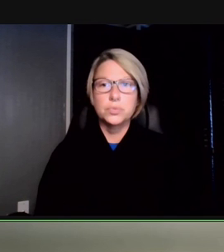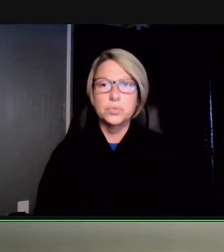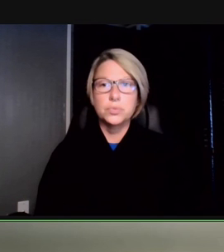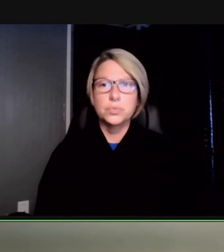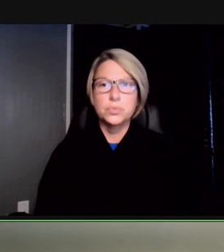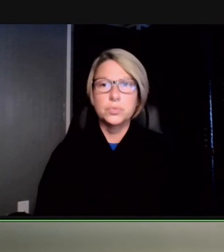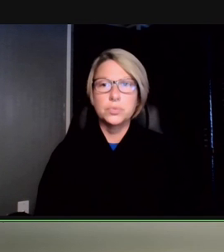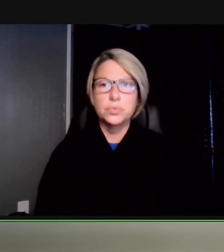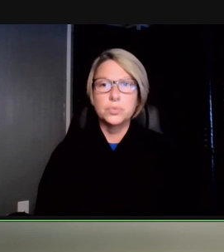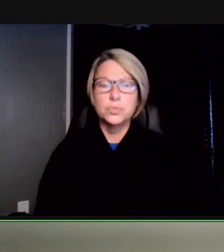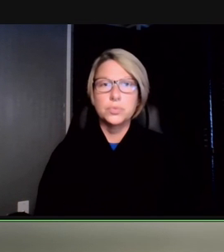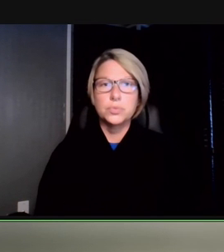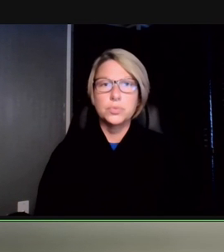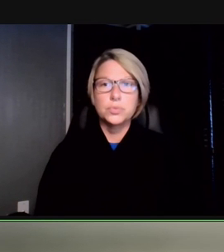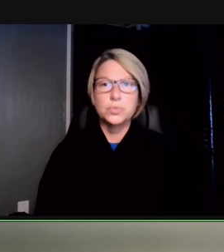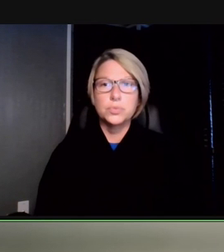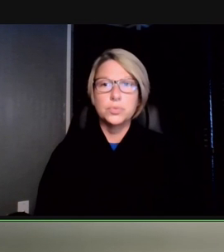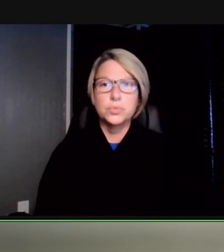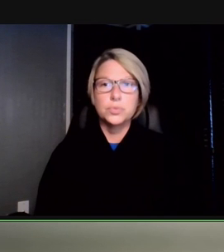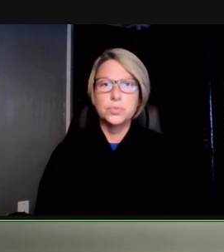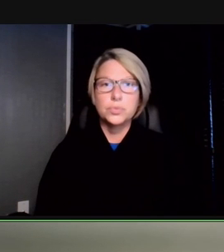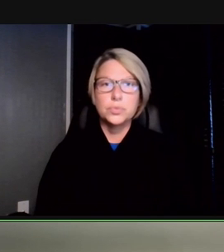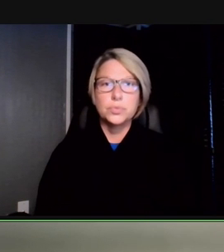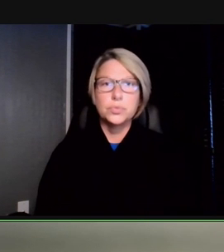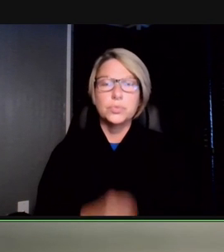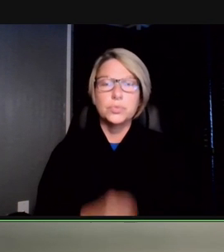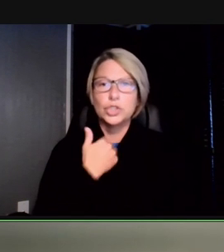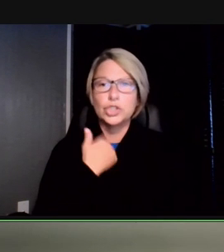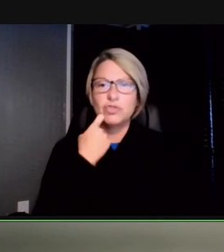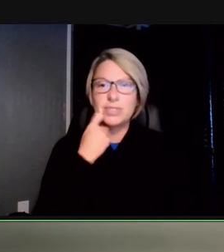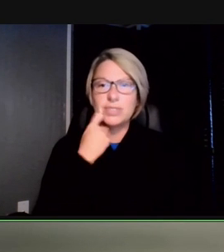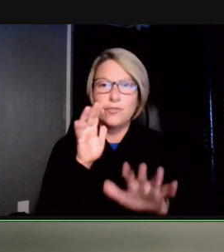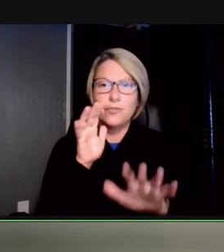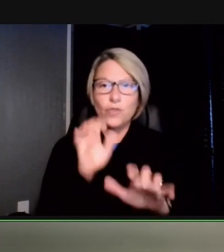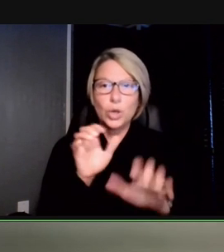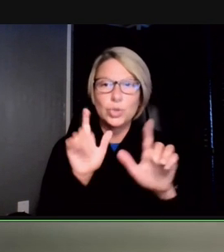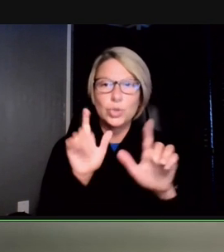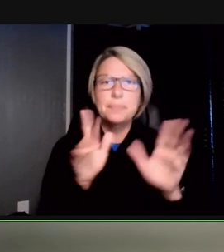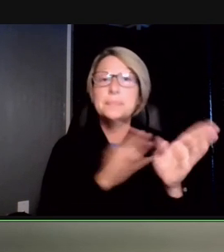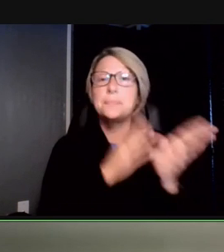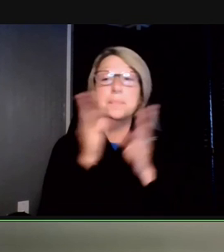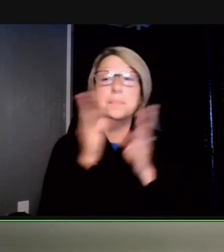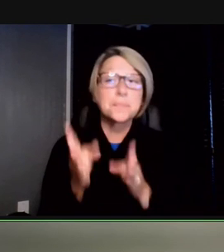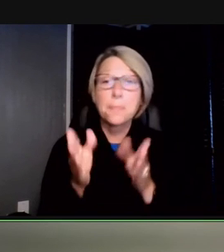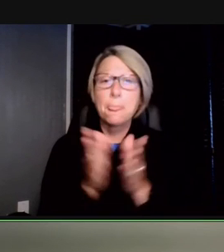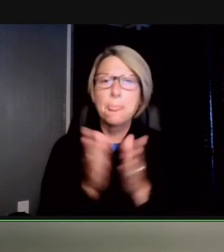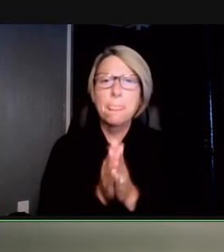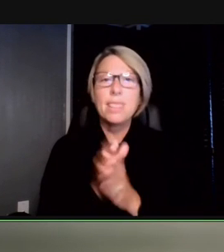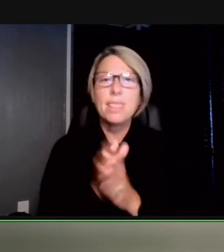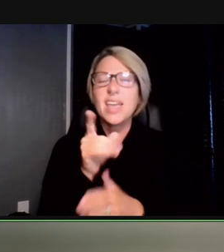I'm sorry, my screen just froze. Okay, so this is just a little cartoon and it says, what